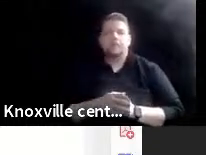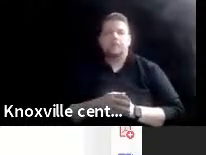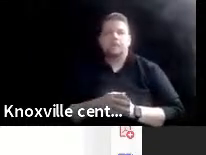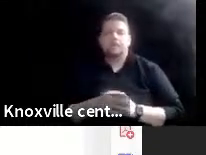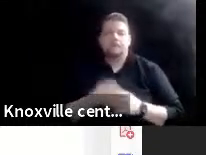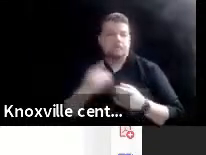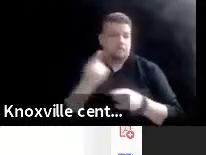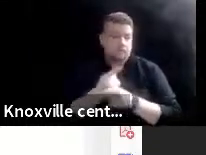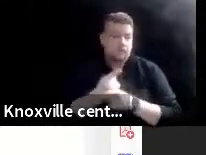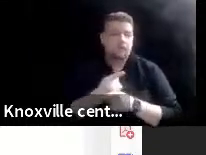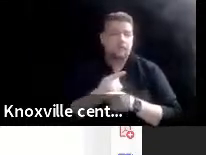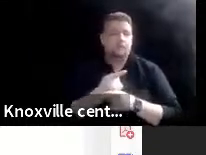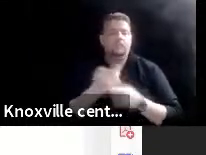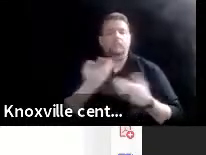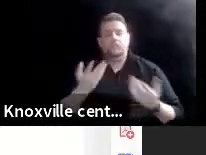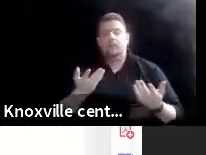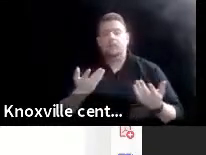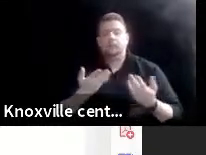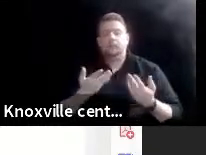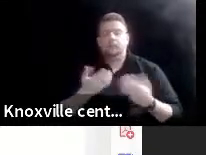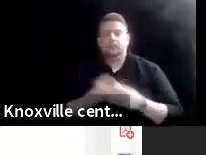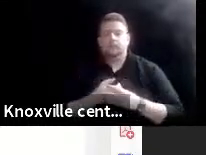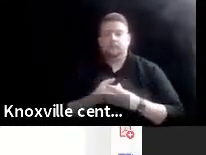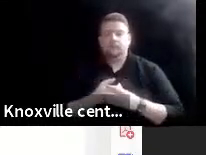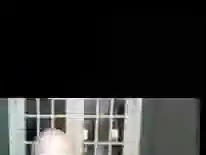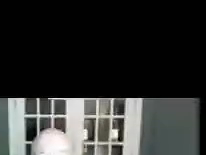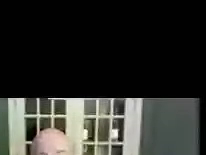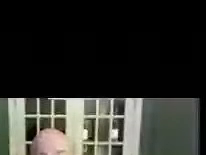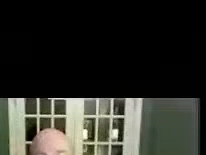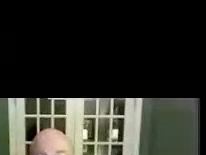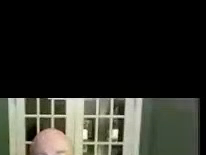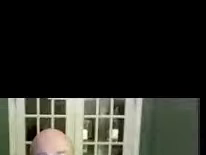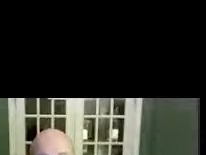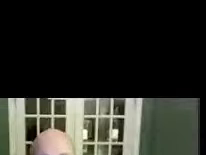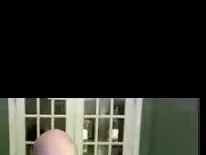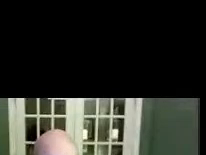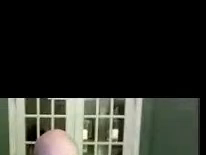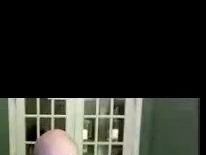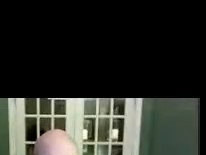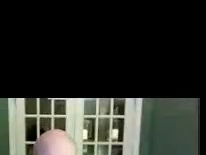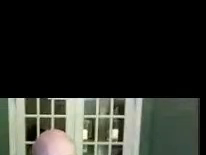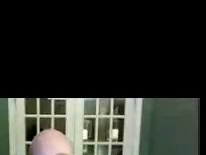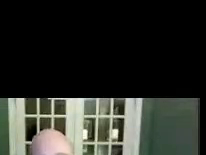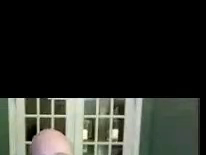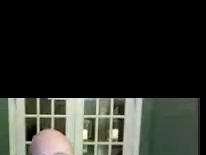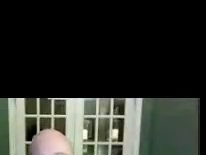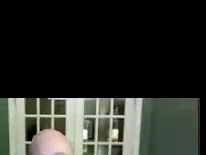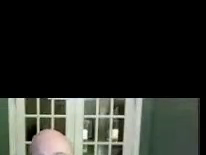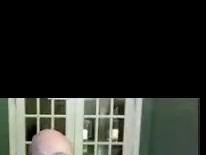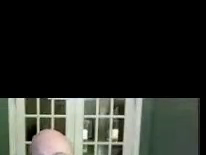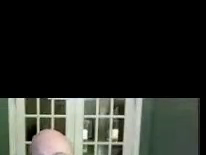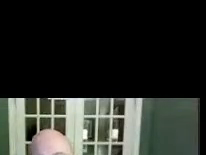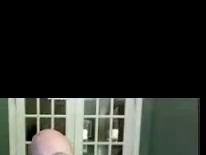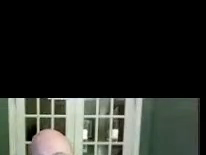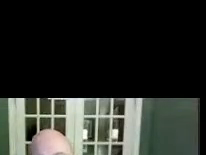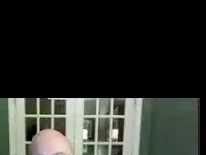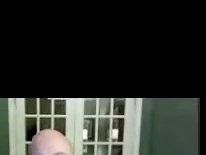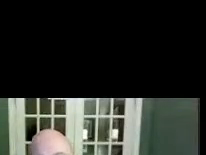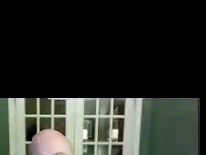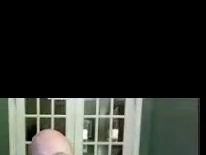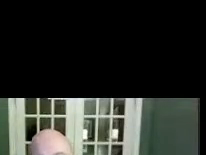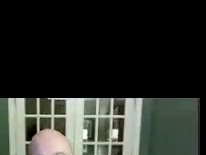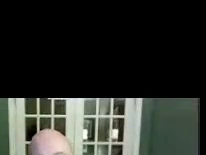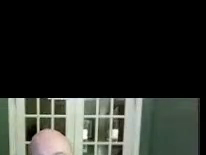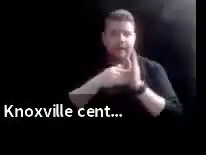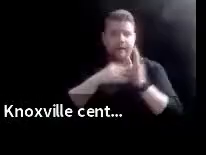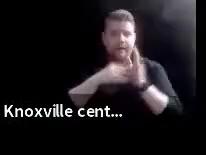Correct. Just for go ahead. Just for clarity, can you scroll back up to the paragraph